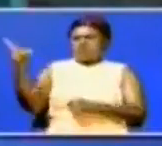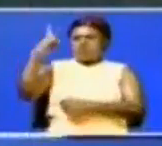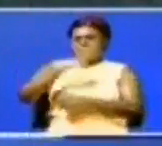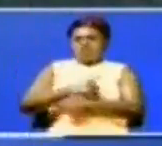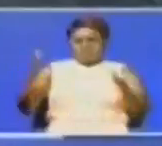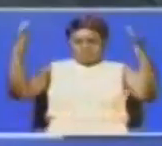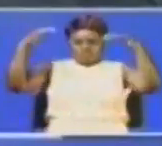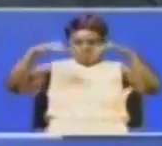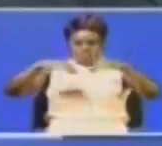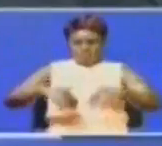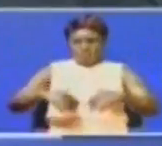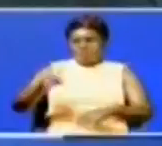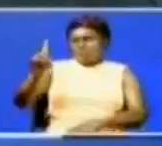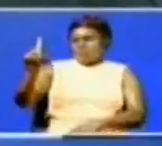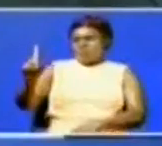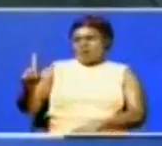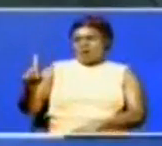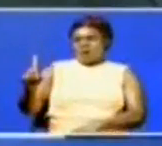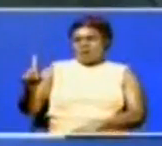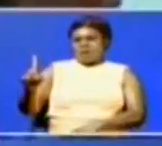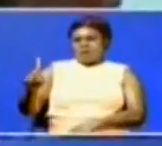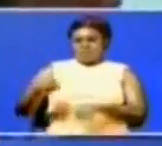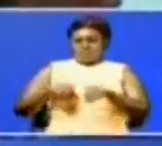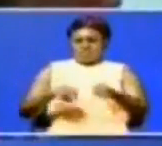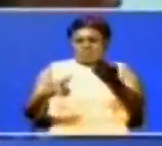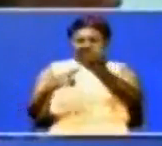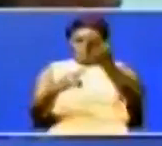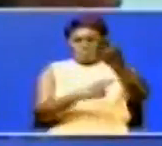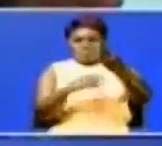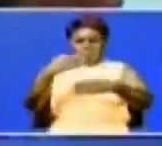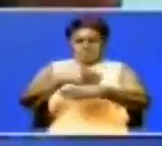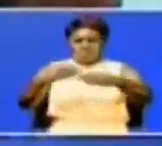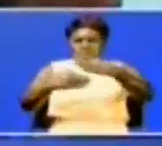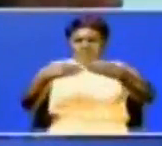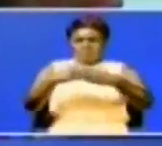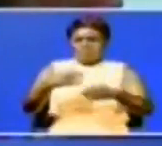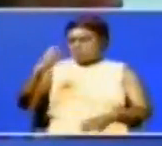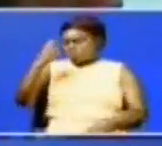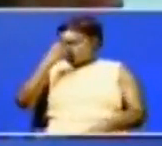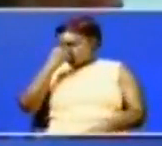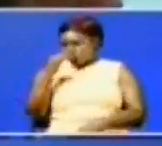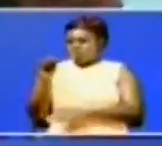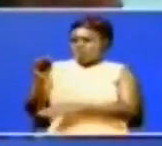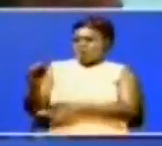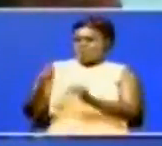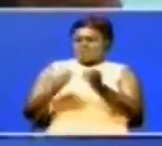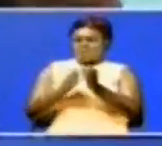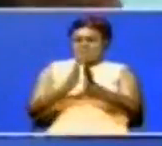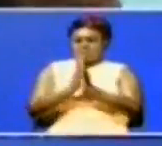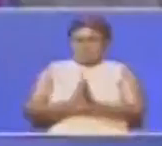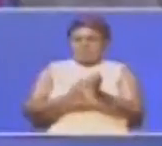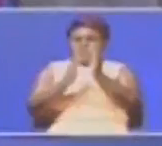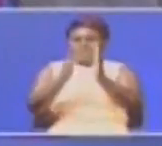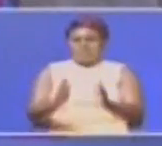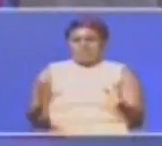being that we may be one, aligned to the Building Bridges initiative, the deputy president urged their religious leaders to join